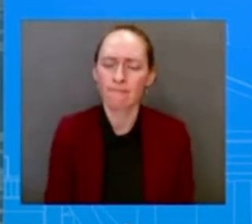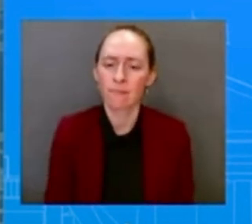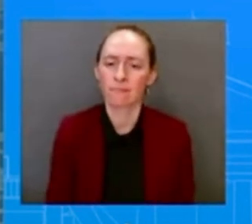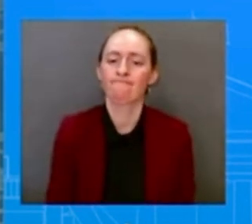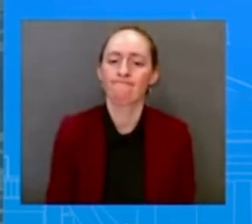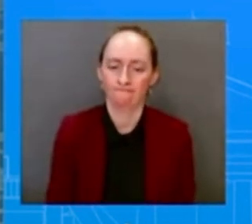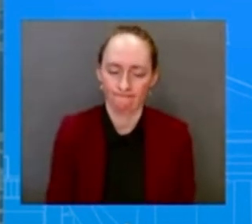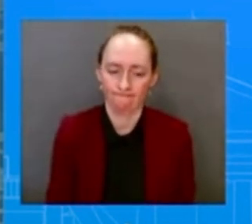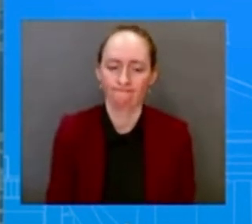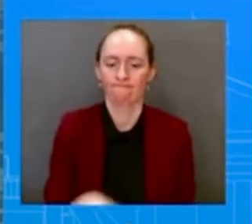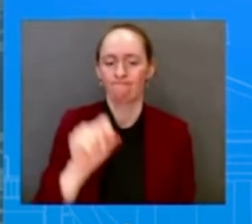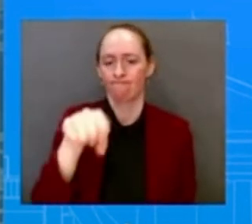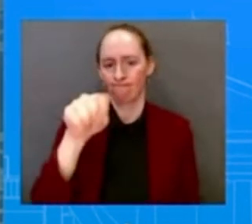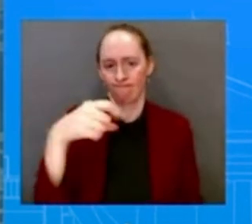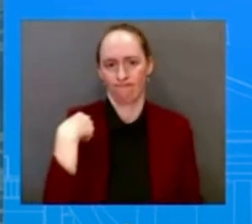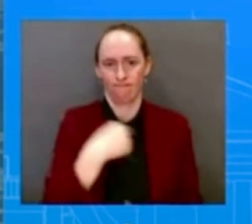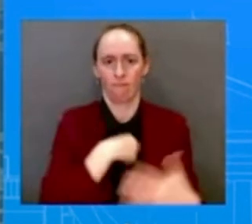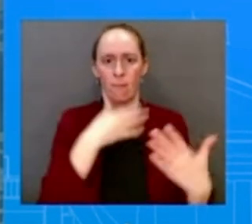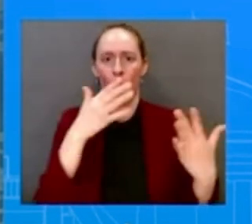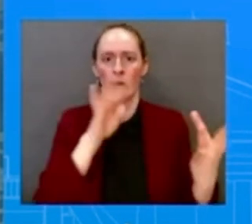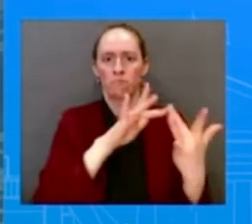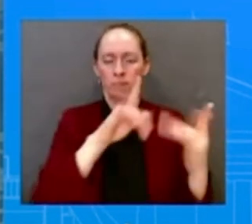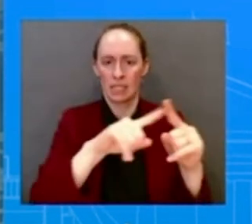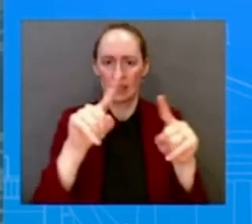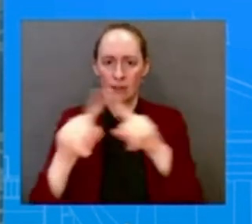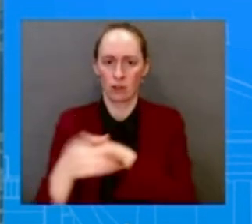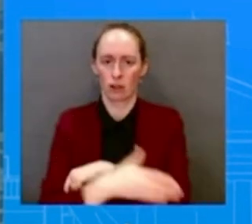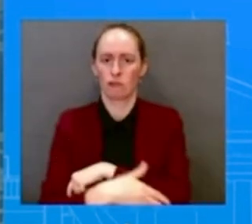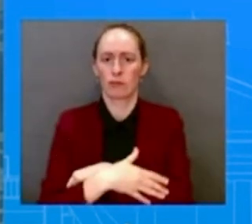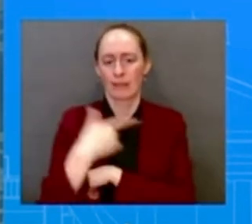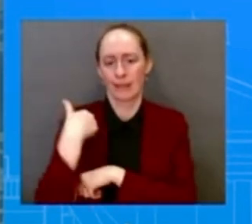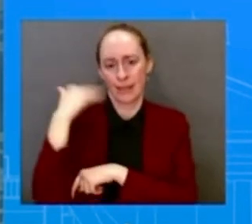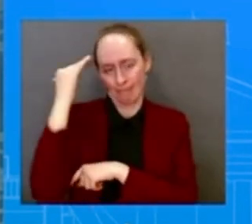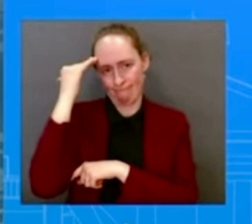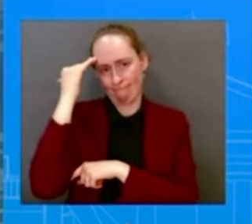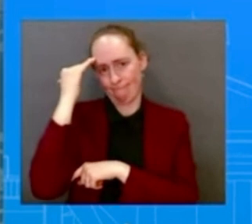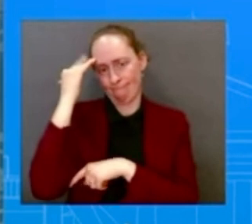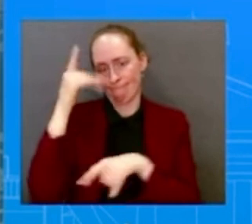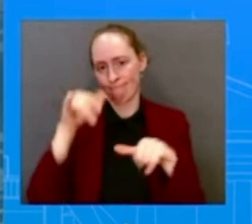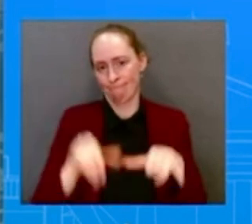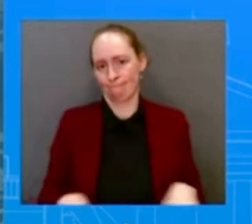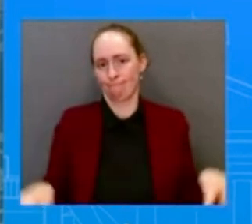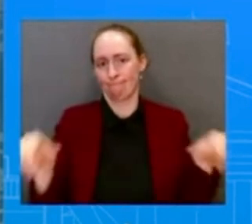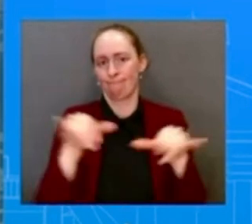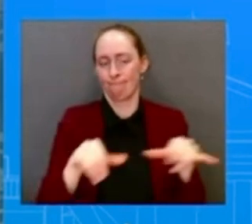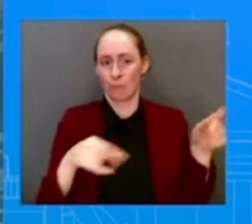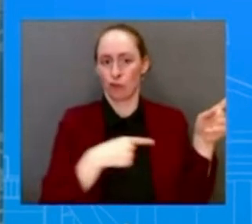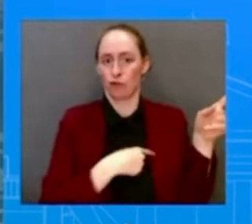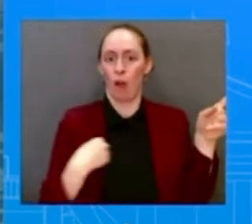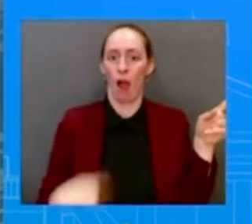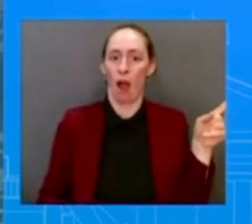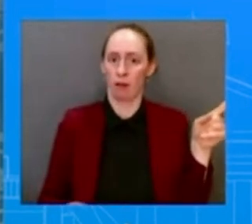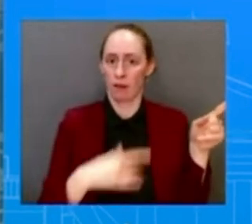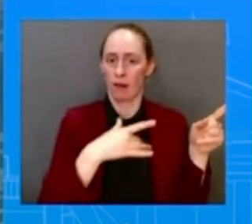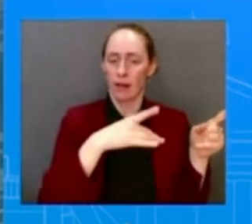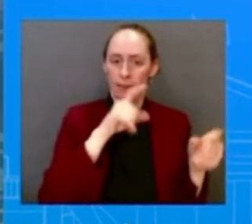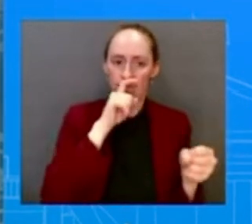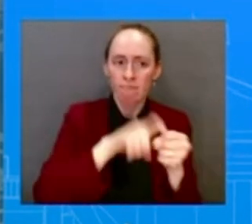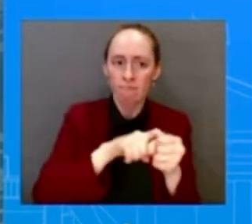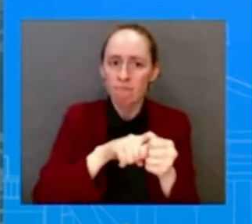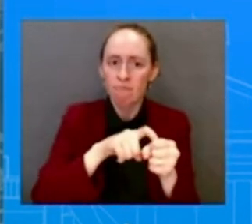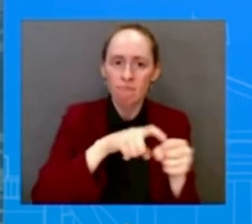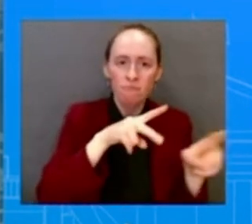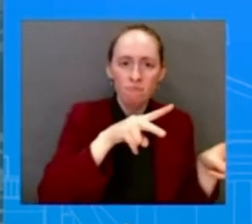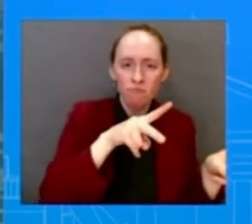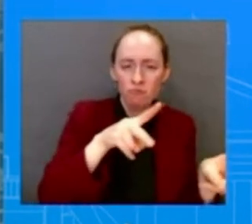have been overflown by Chinese surveillance balloons, part of this program that the